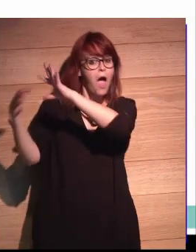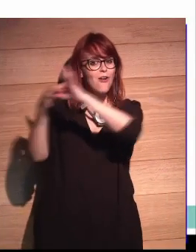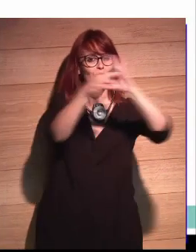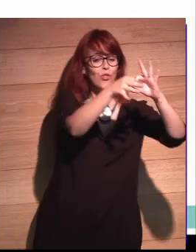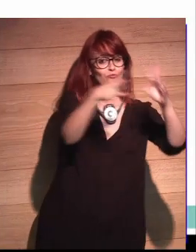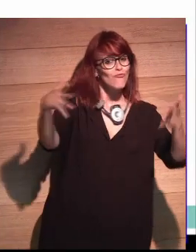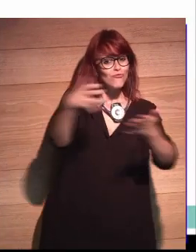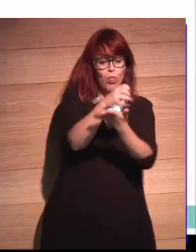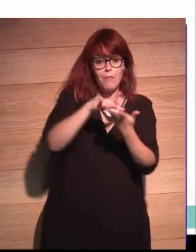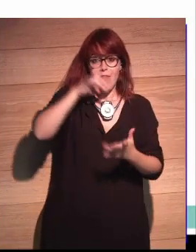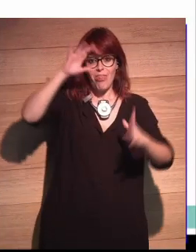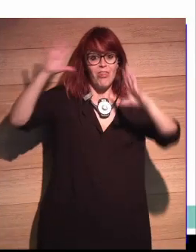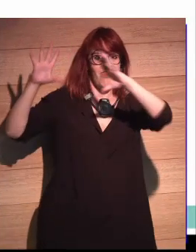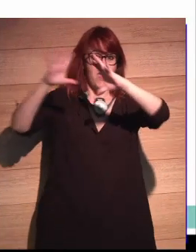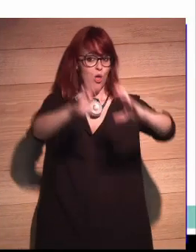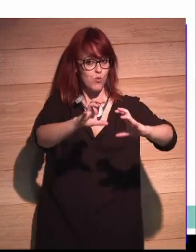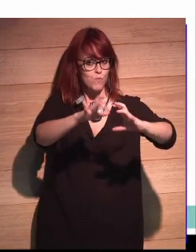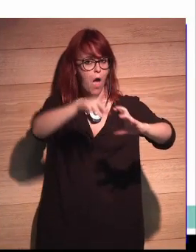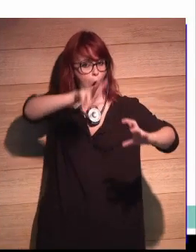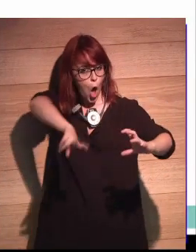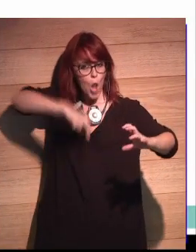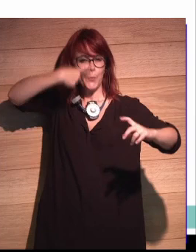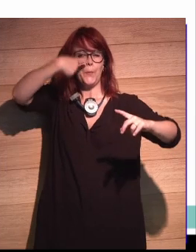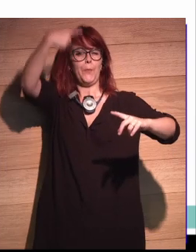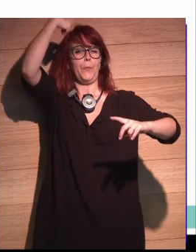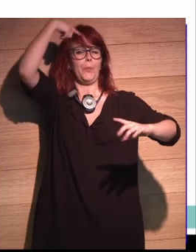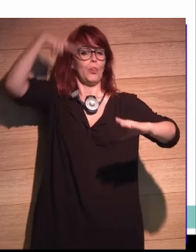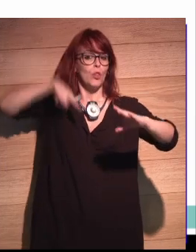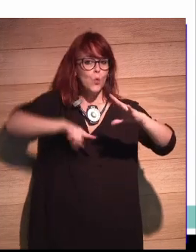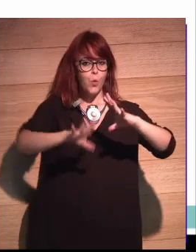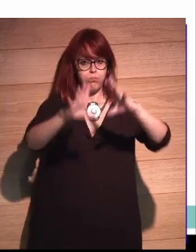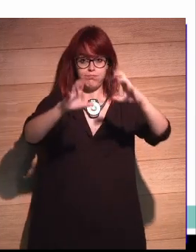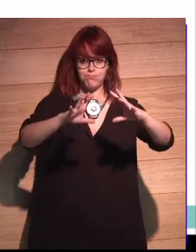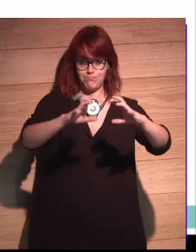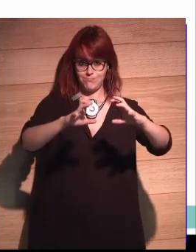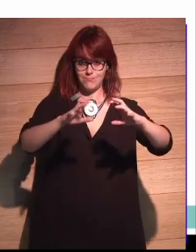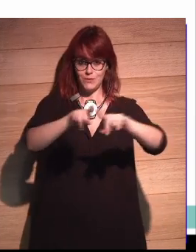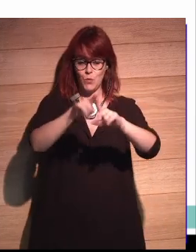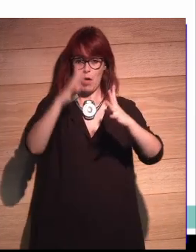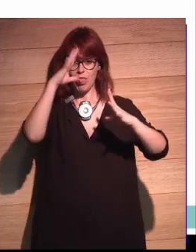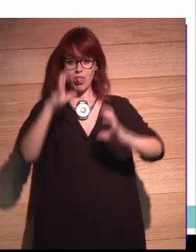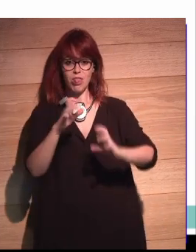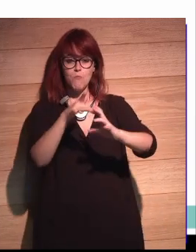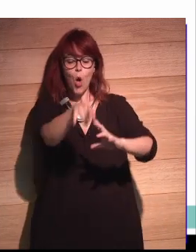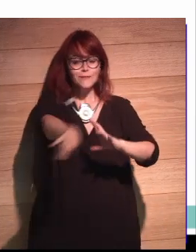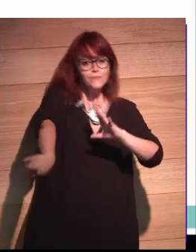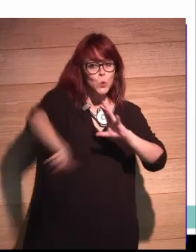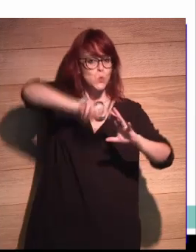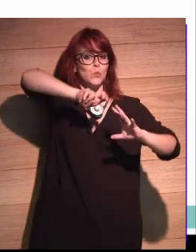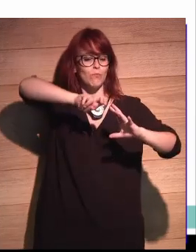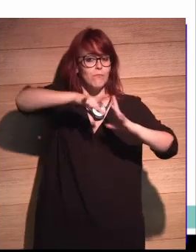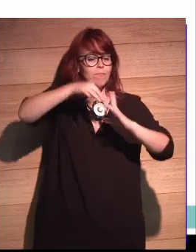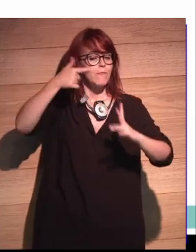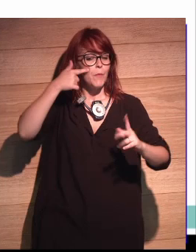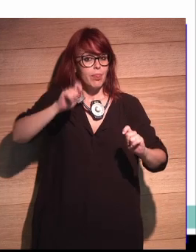The smell is a really powerful way to get stuff straight into people's memories. It bypasses a lot